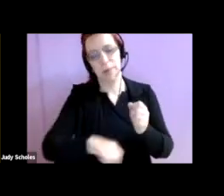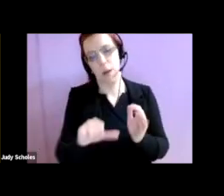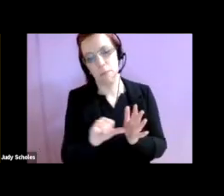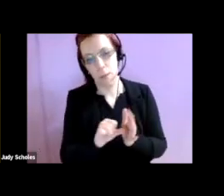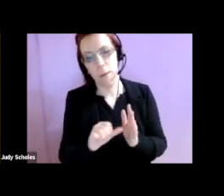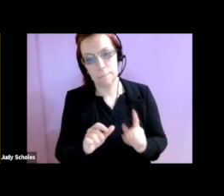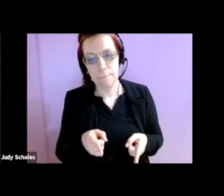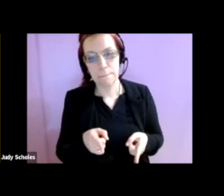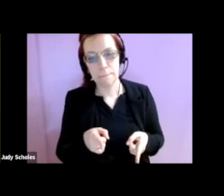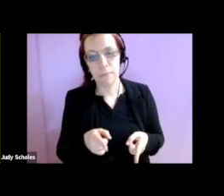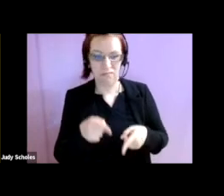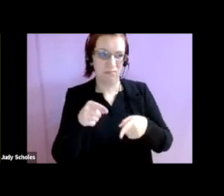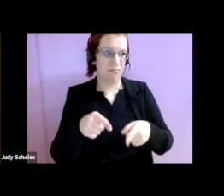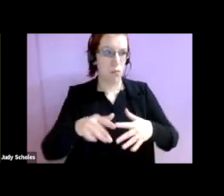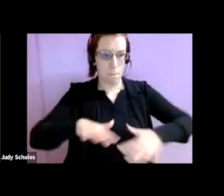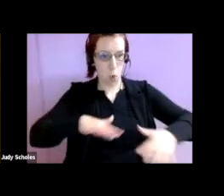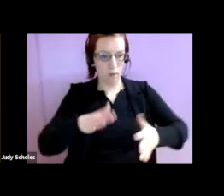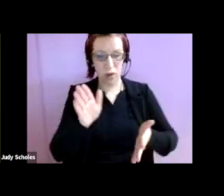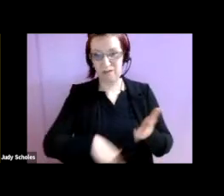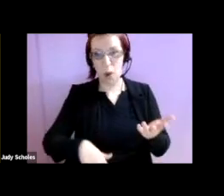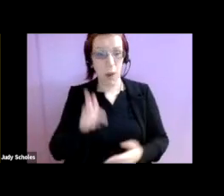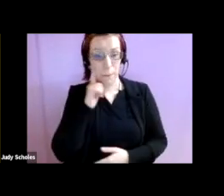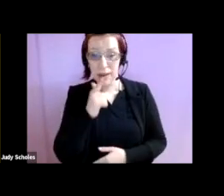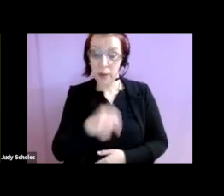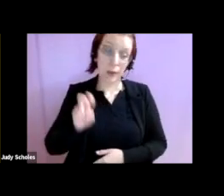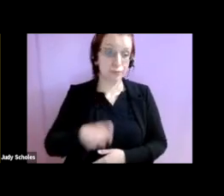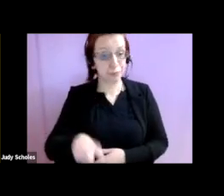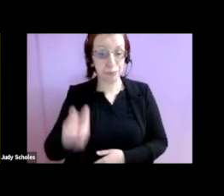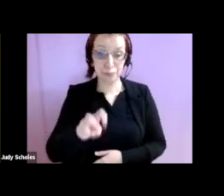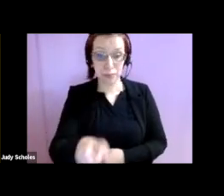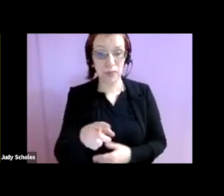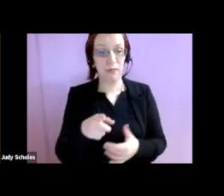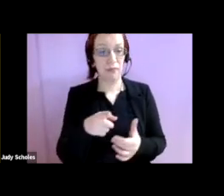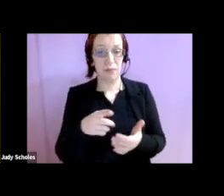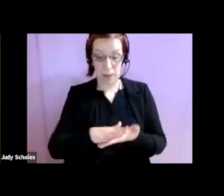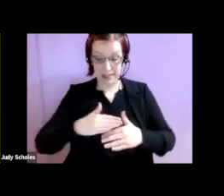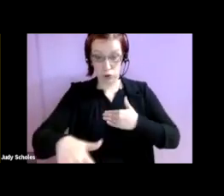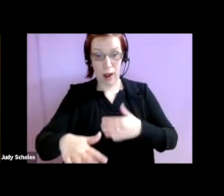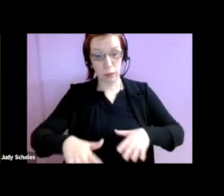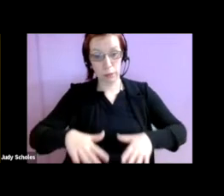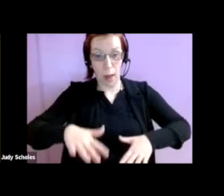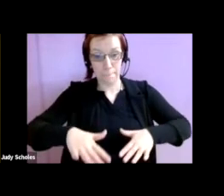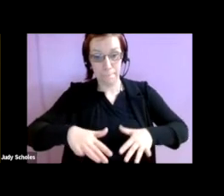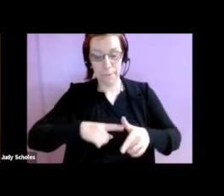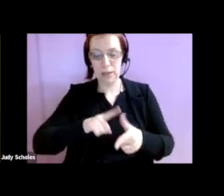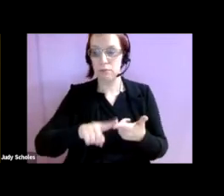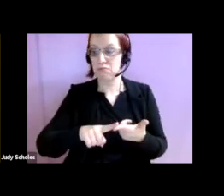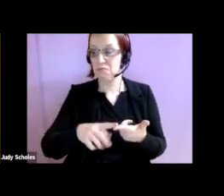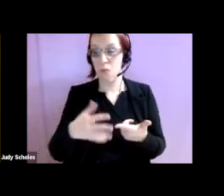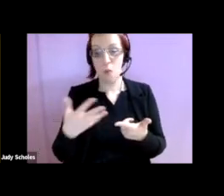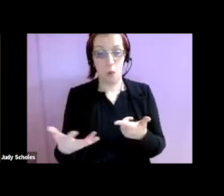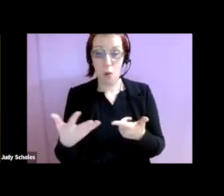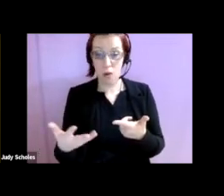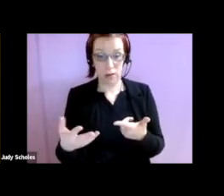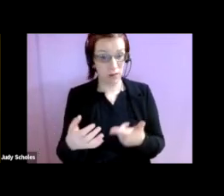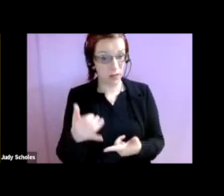be caused from everything from just people walking past causing the ground to shake, to the fact that even if you are in the